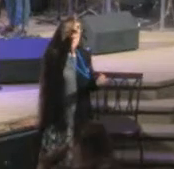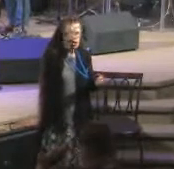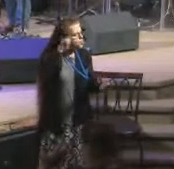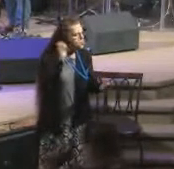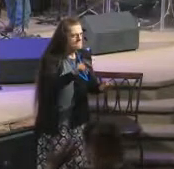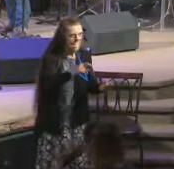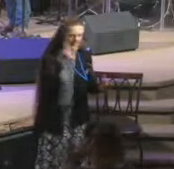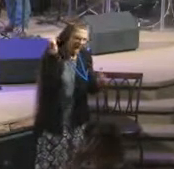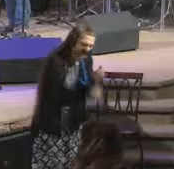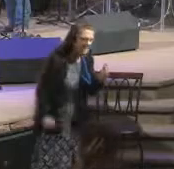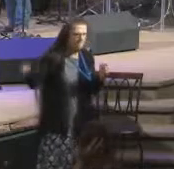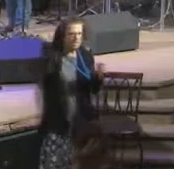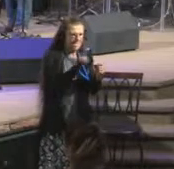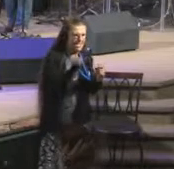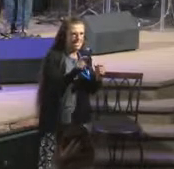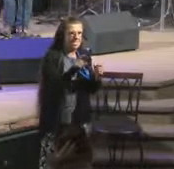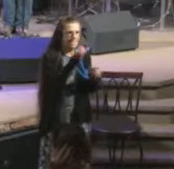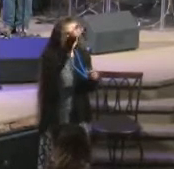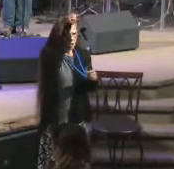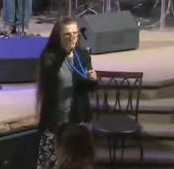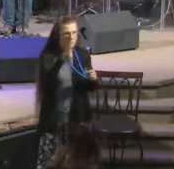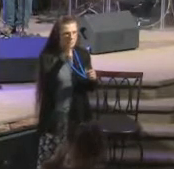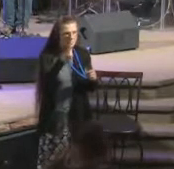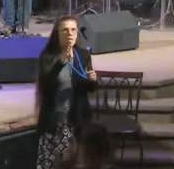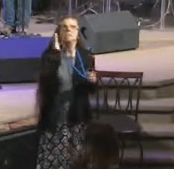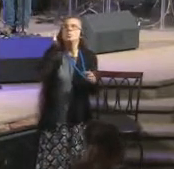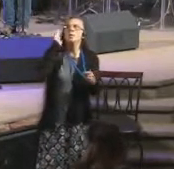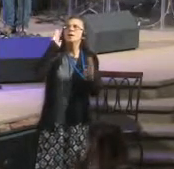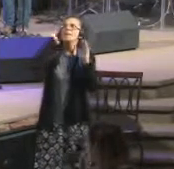God. And so we allow the supernatural to